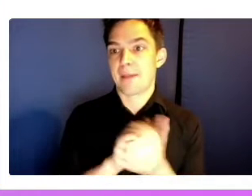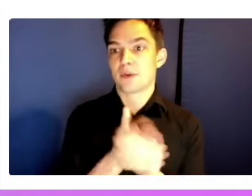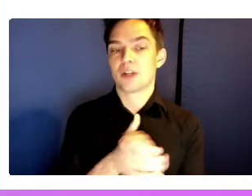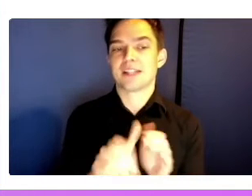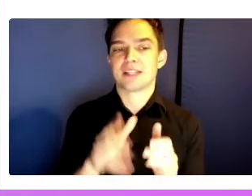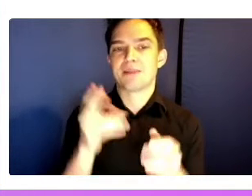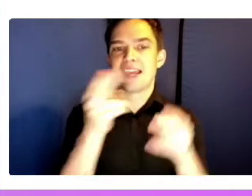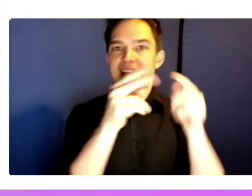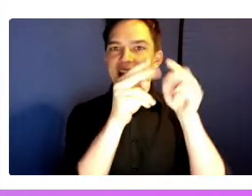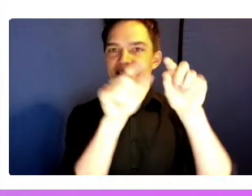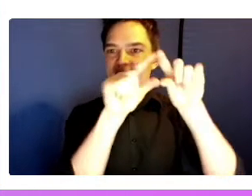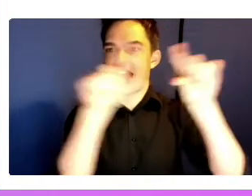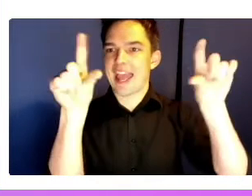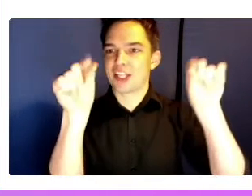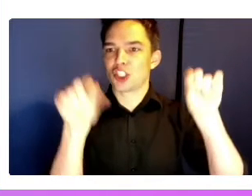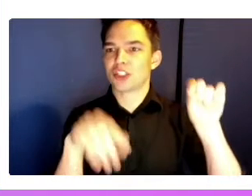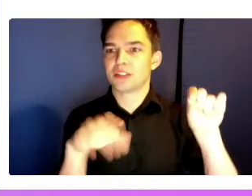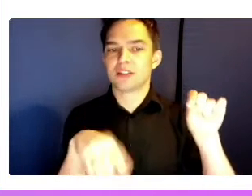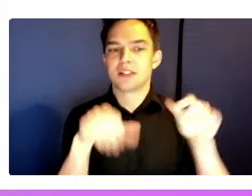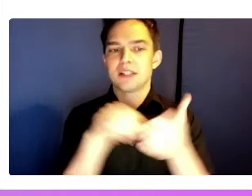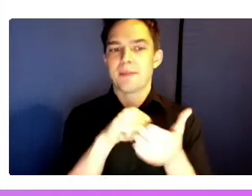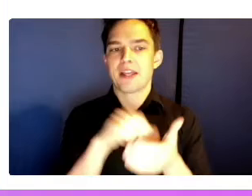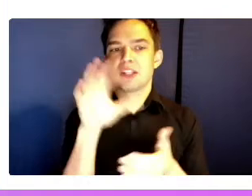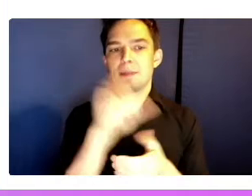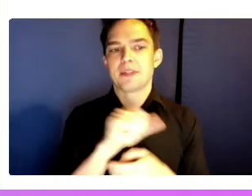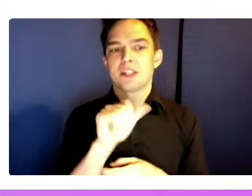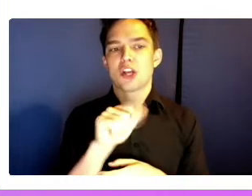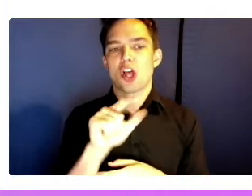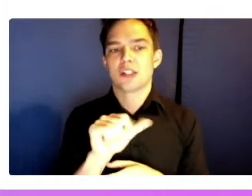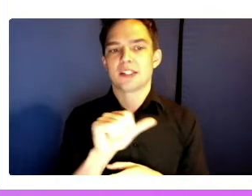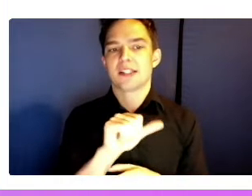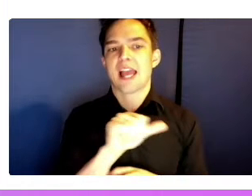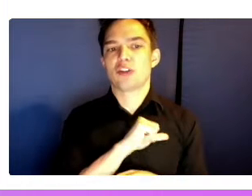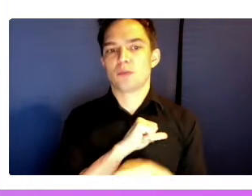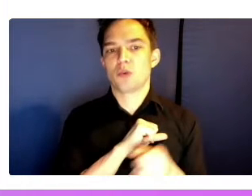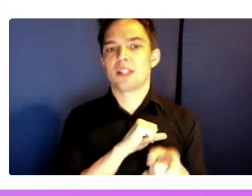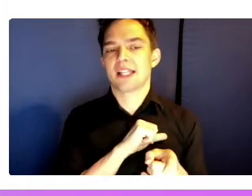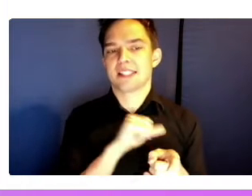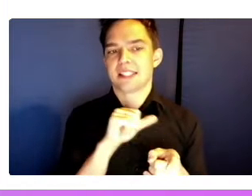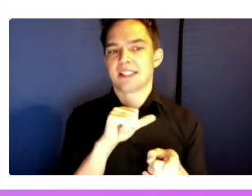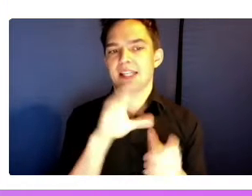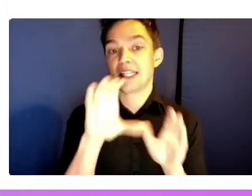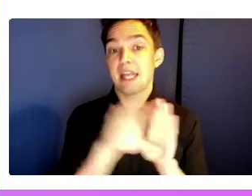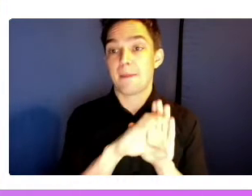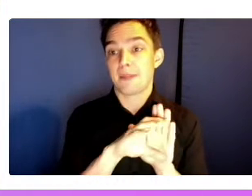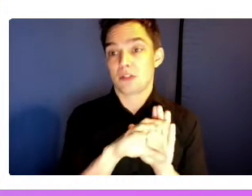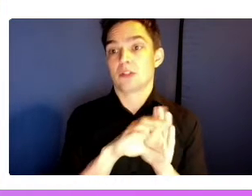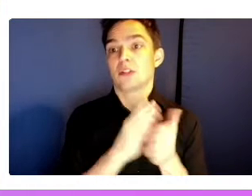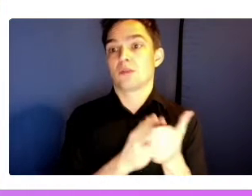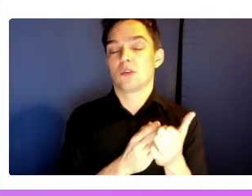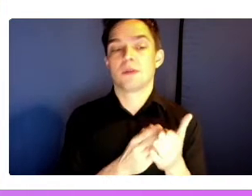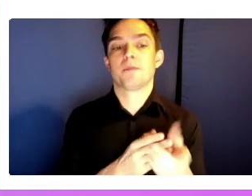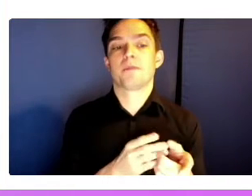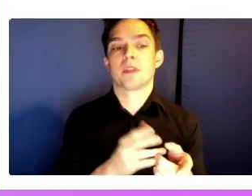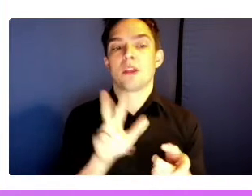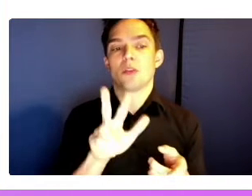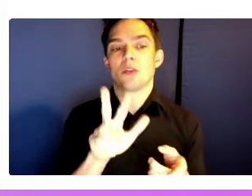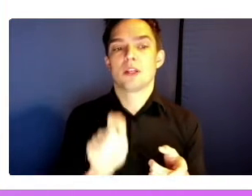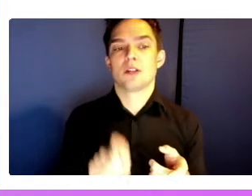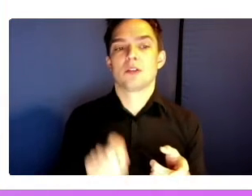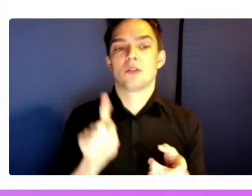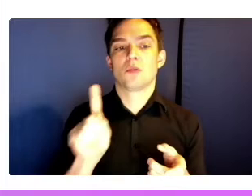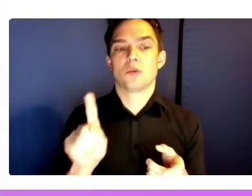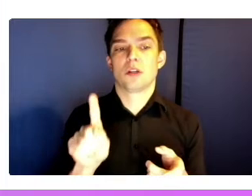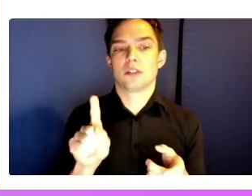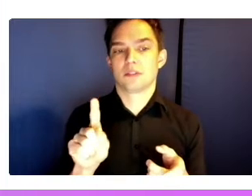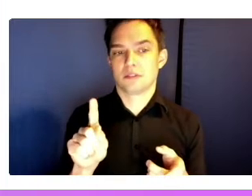component. The page is missing alt attribute. That's an image component. The 3-to-1 contrast on search, that's